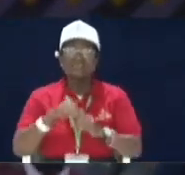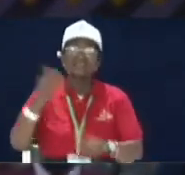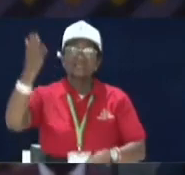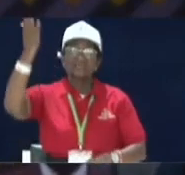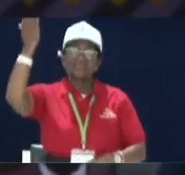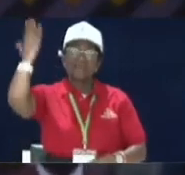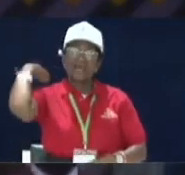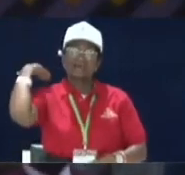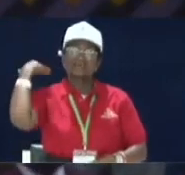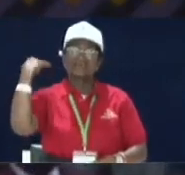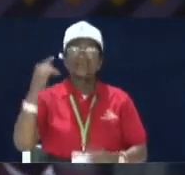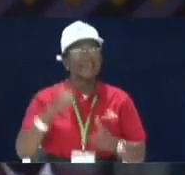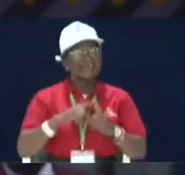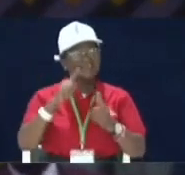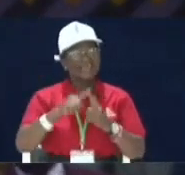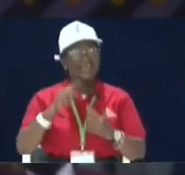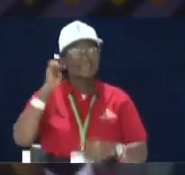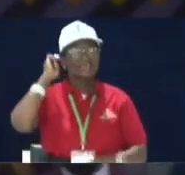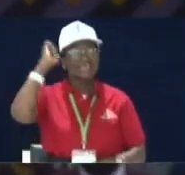then he will get more.